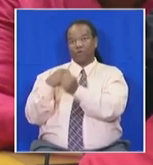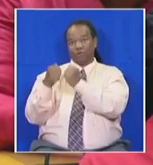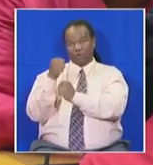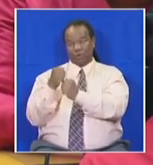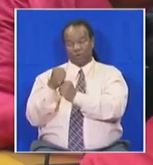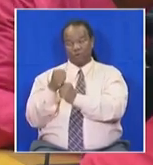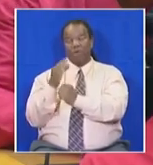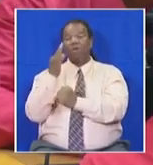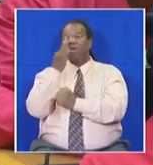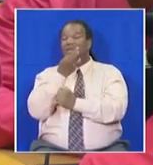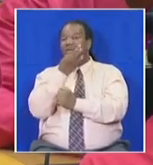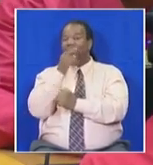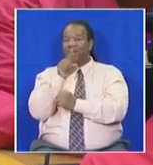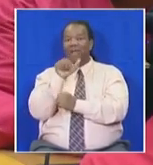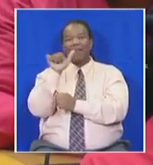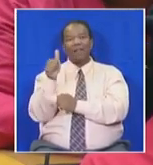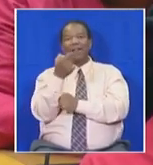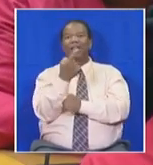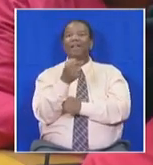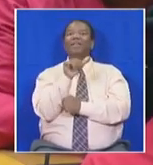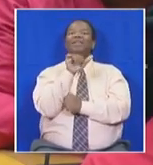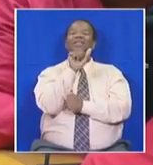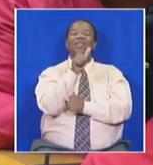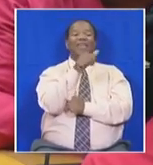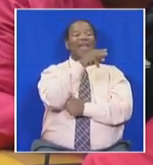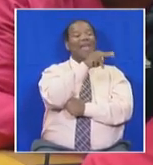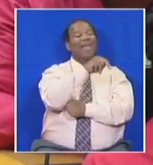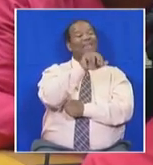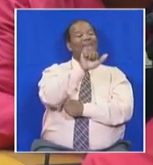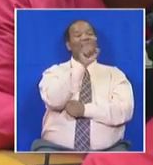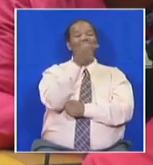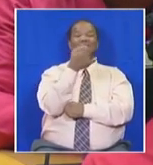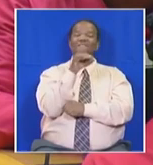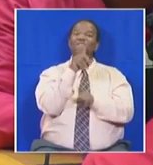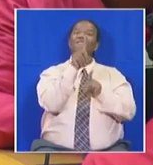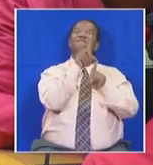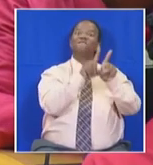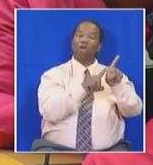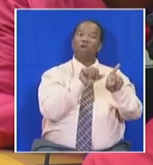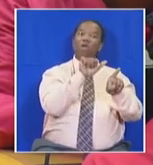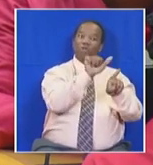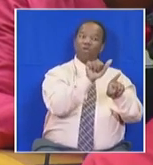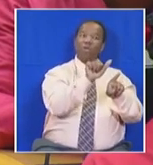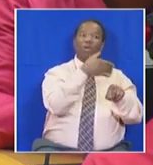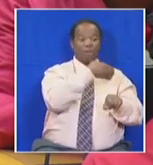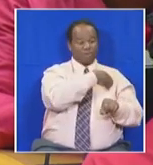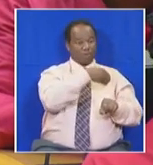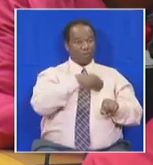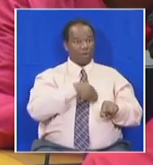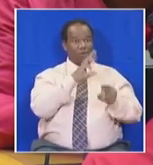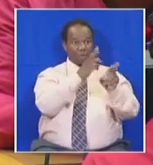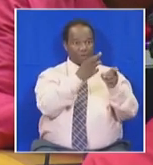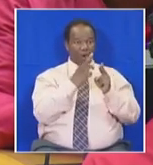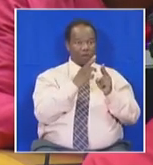that the failure by the National Assembly to hold the President On a point of accountable order. by ensuring that Point of orders. he complies